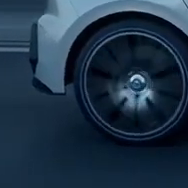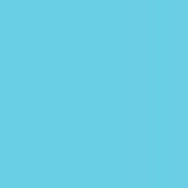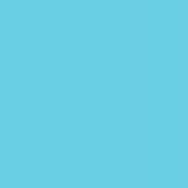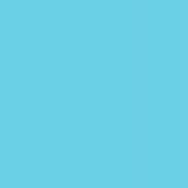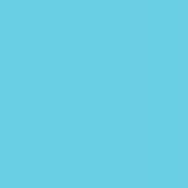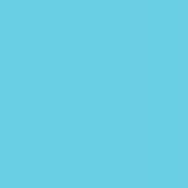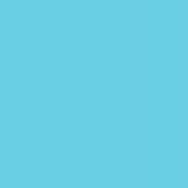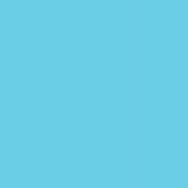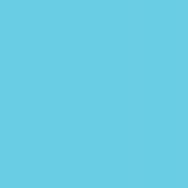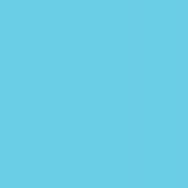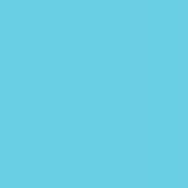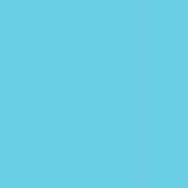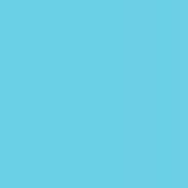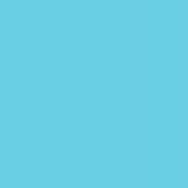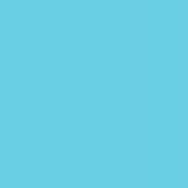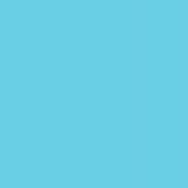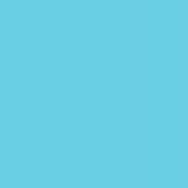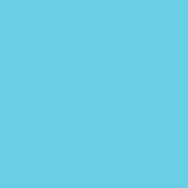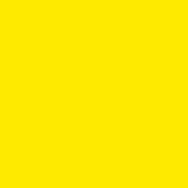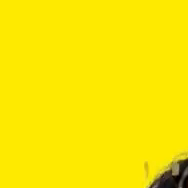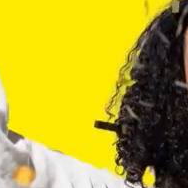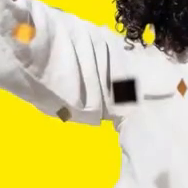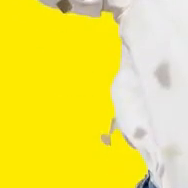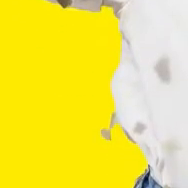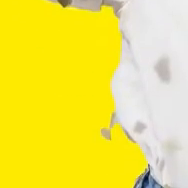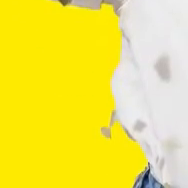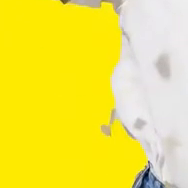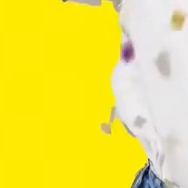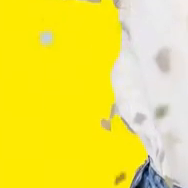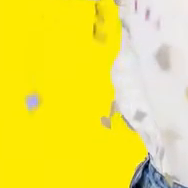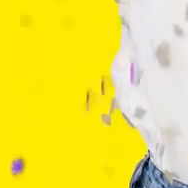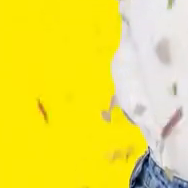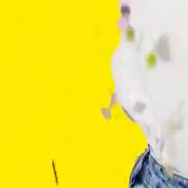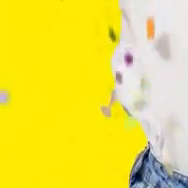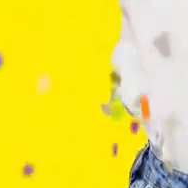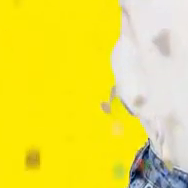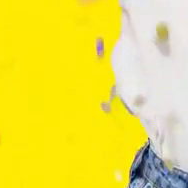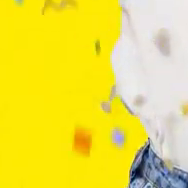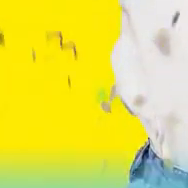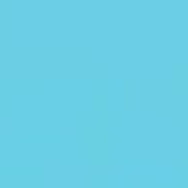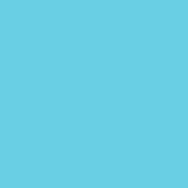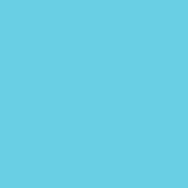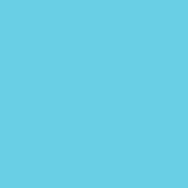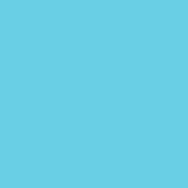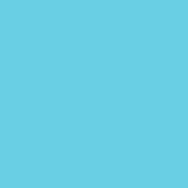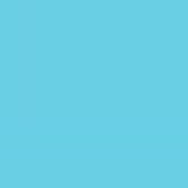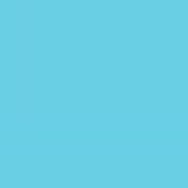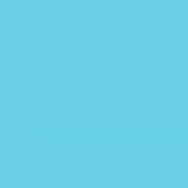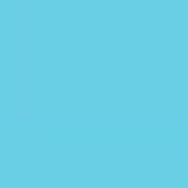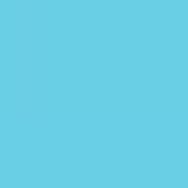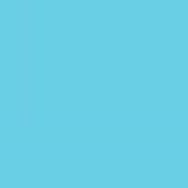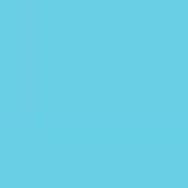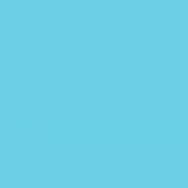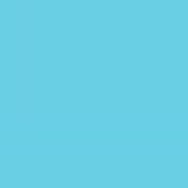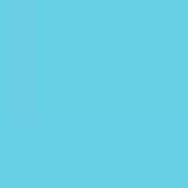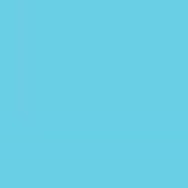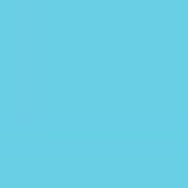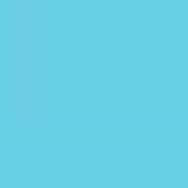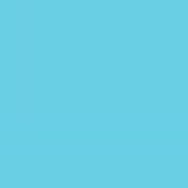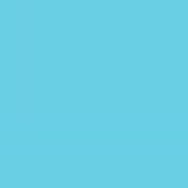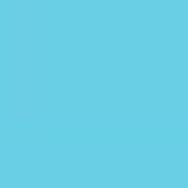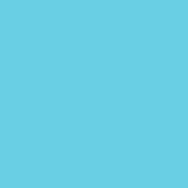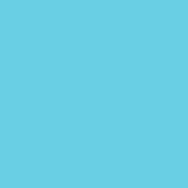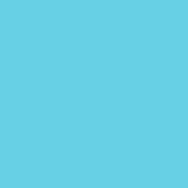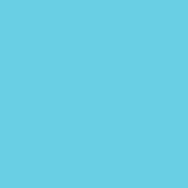pre-qualified for a vehicle loan at answerbank.com and win 0% interest for 1 year. Walk into Answer Bank's Road Ready event